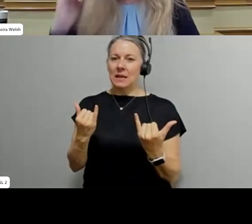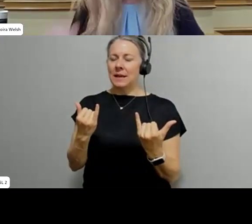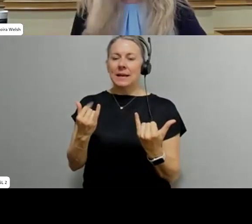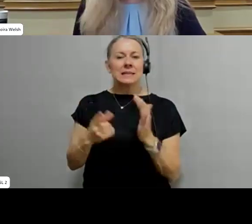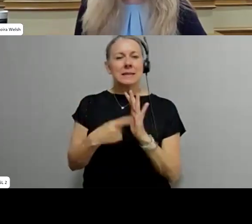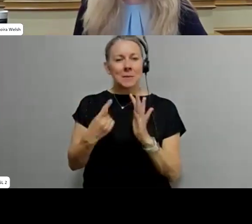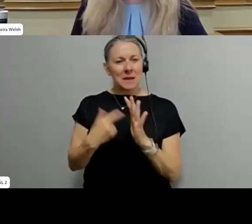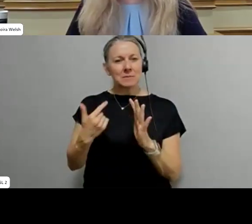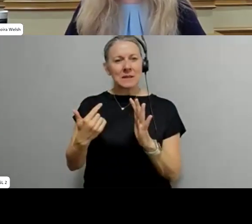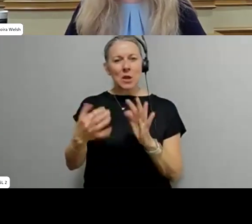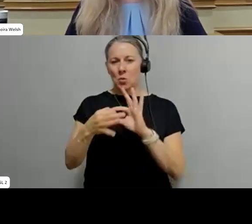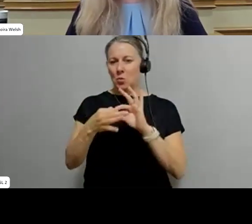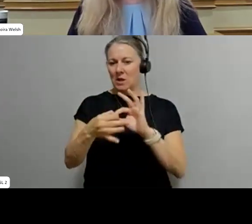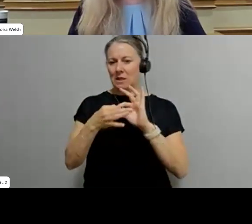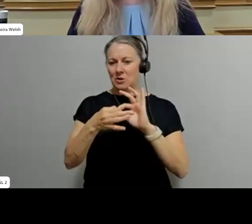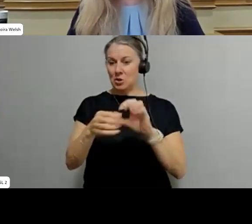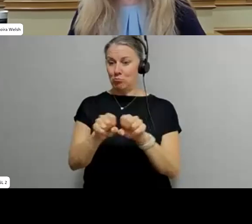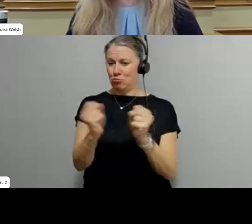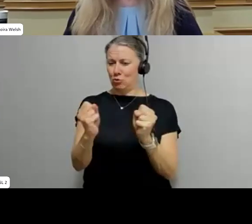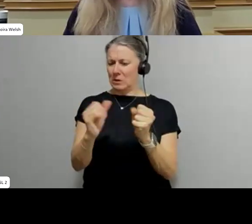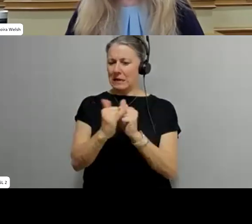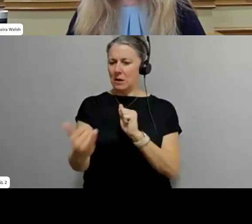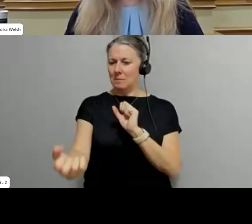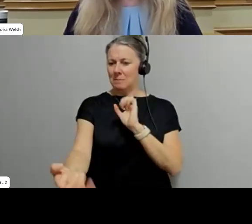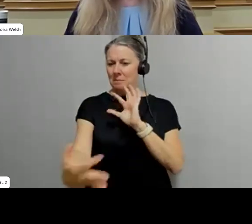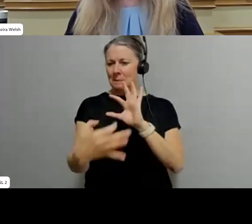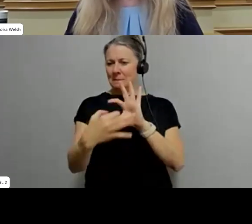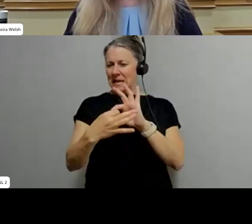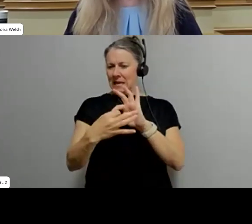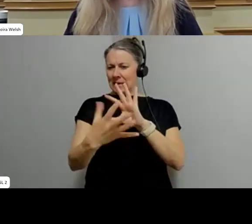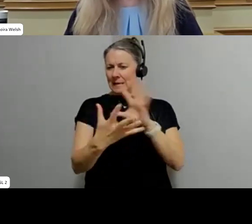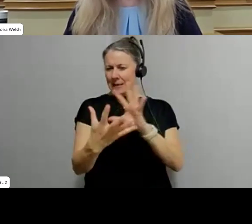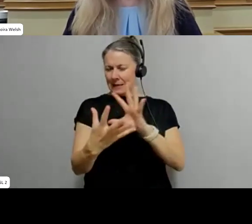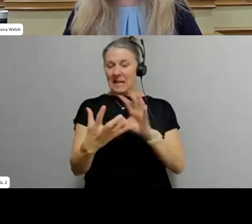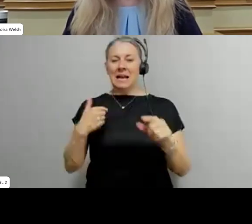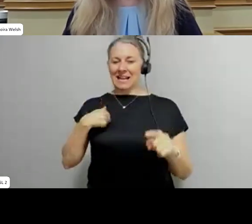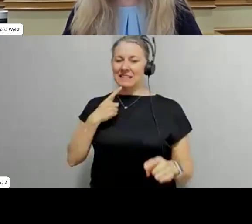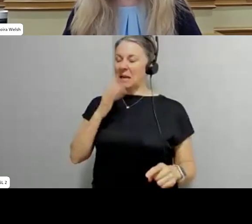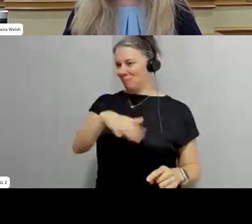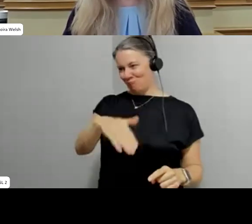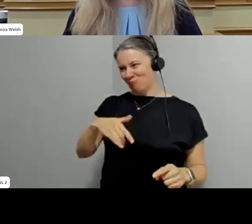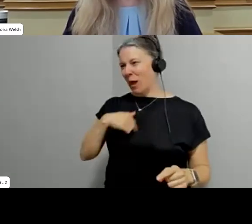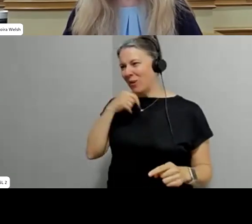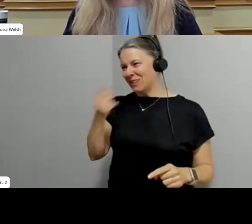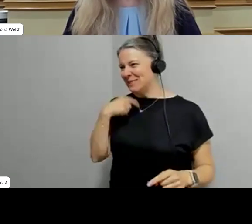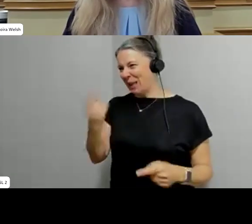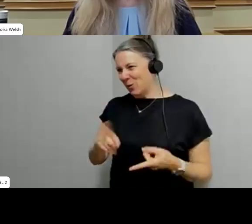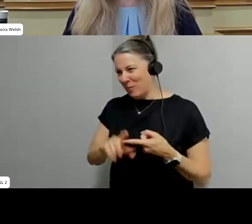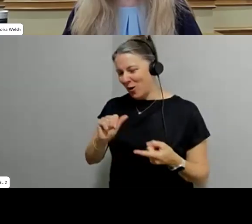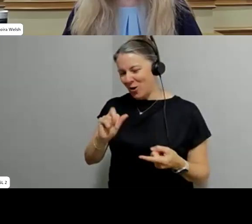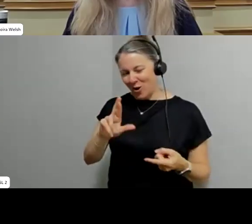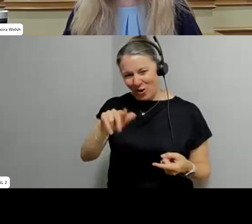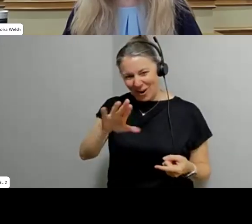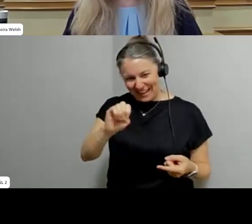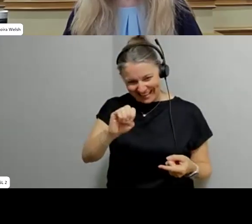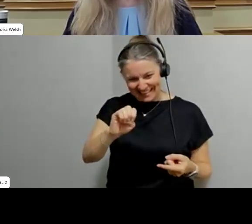want to keep, I say, let me tell you about Arlene. Well, let me tell you about Dawn. But first, I'm going to actually make her tell a little bit